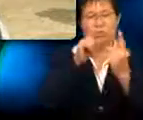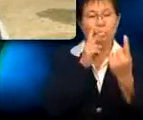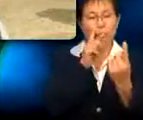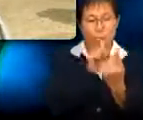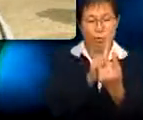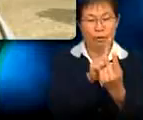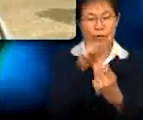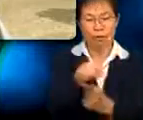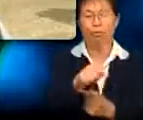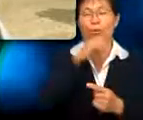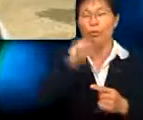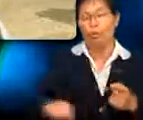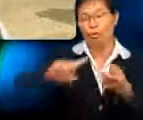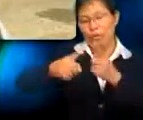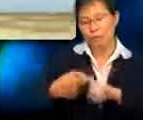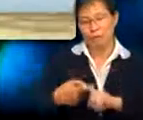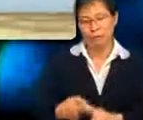Nice to meet you, old friend.